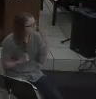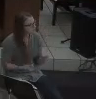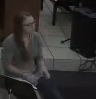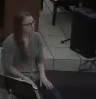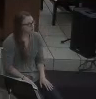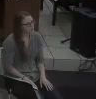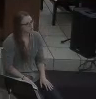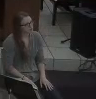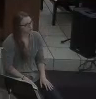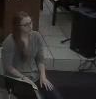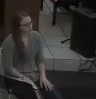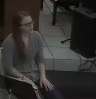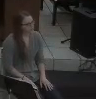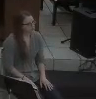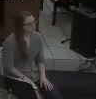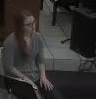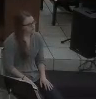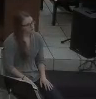earth.